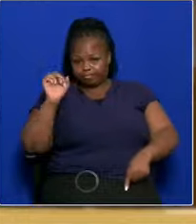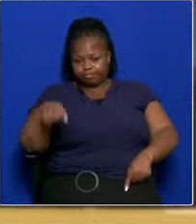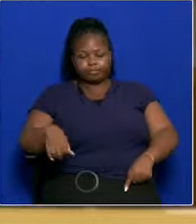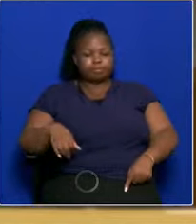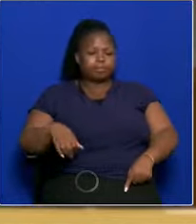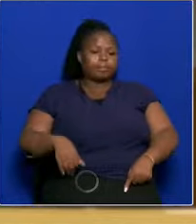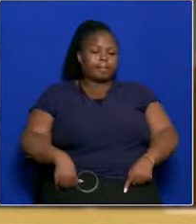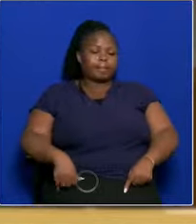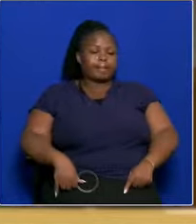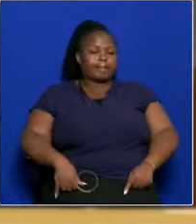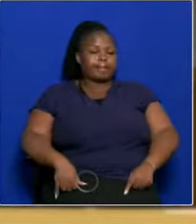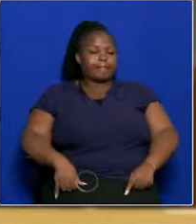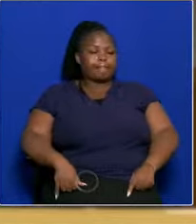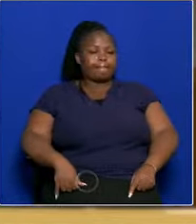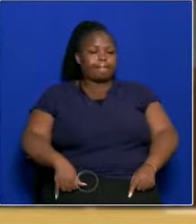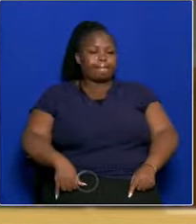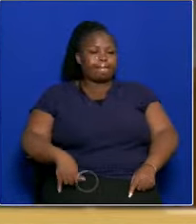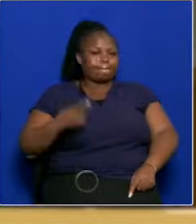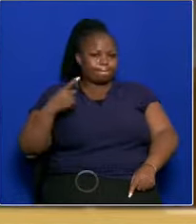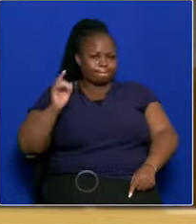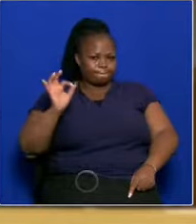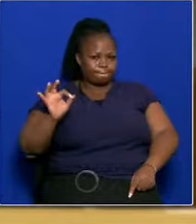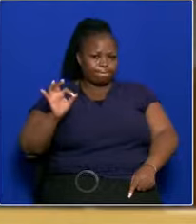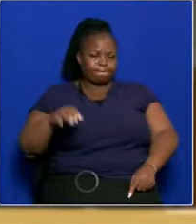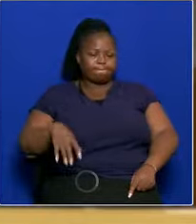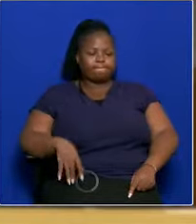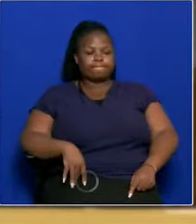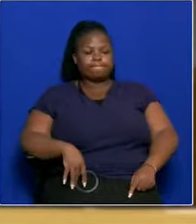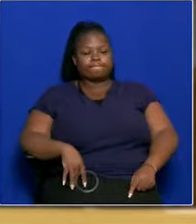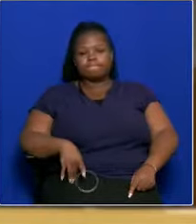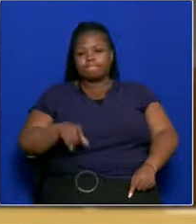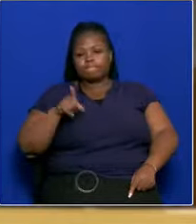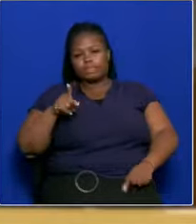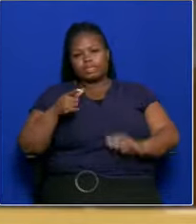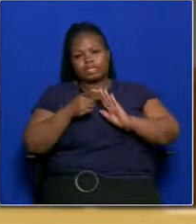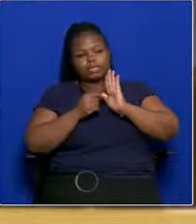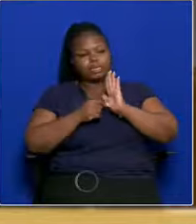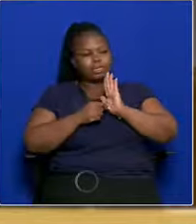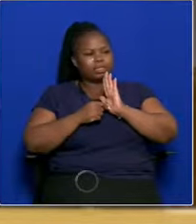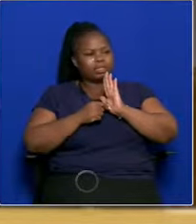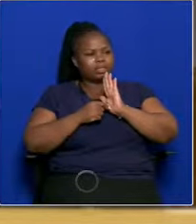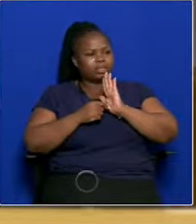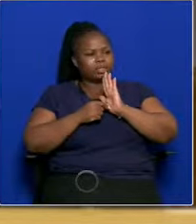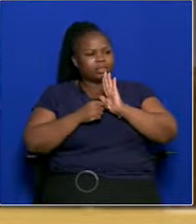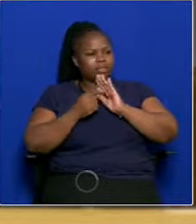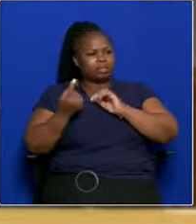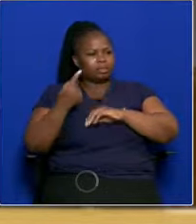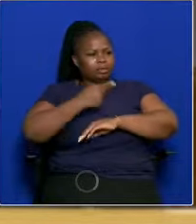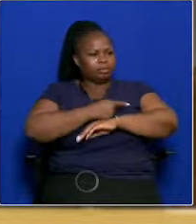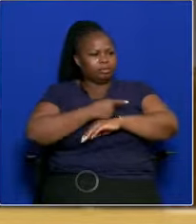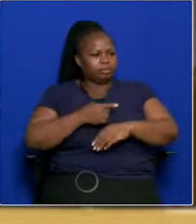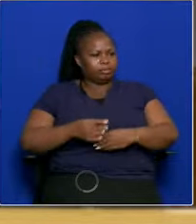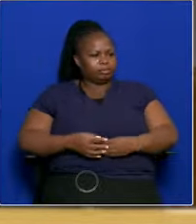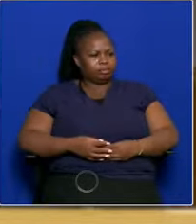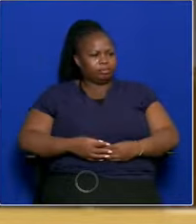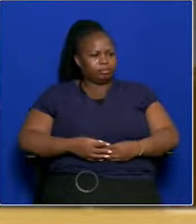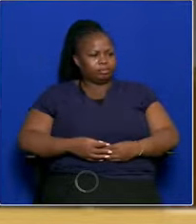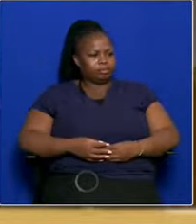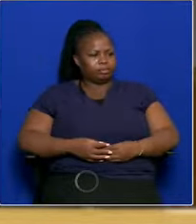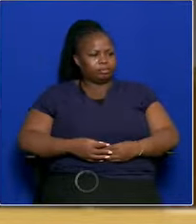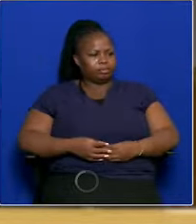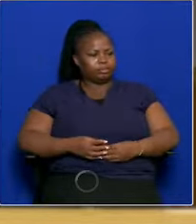right? So this is the day after the operation. You have another call on